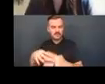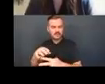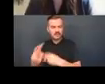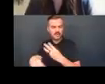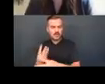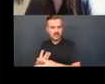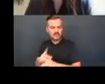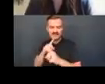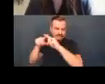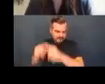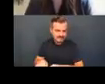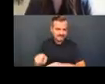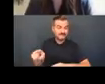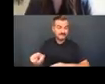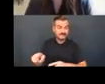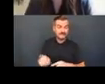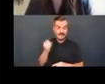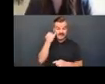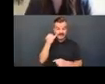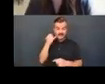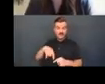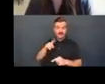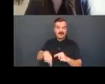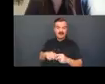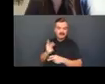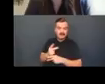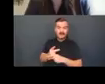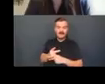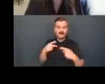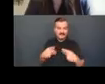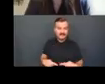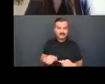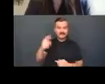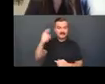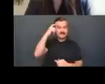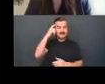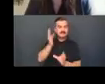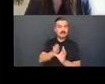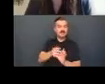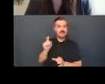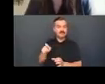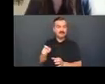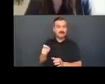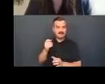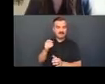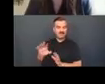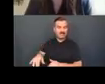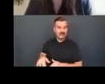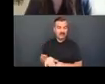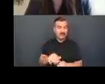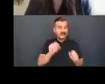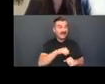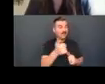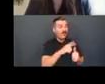Without direct care for our physical, psychological and social needs, no other human projects are